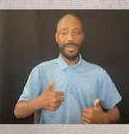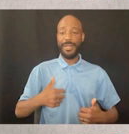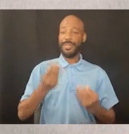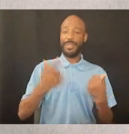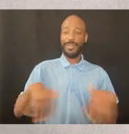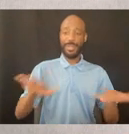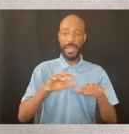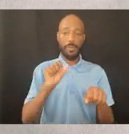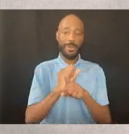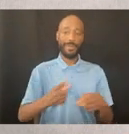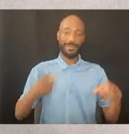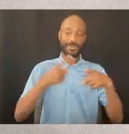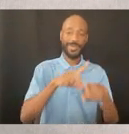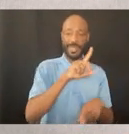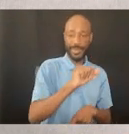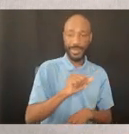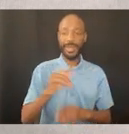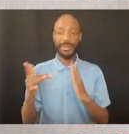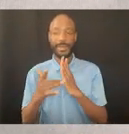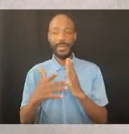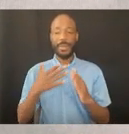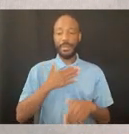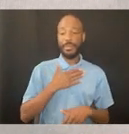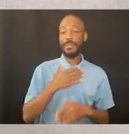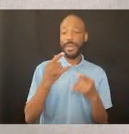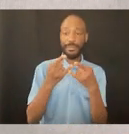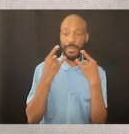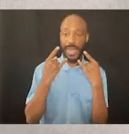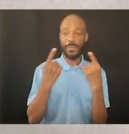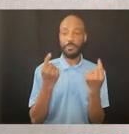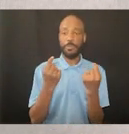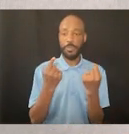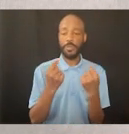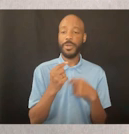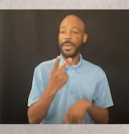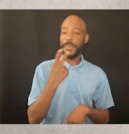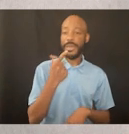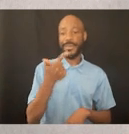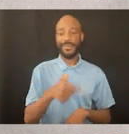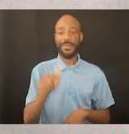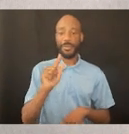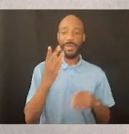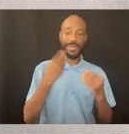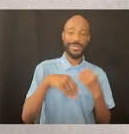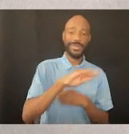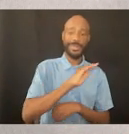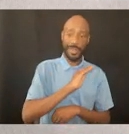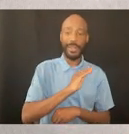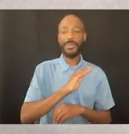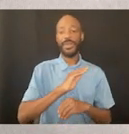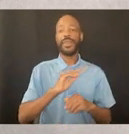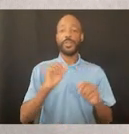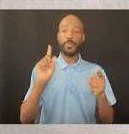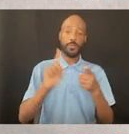and technology. My work is a mask created by attaching a floral print pink and green scarf to a large floppy